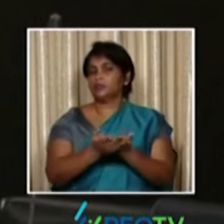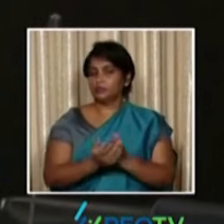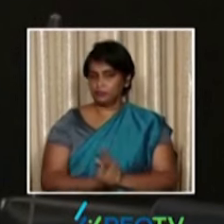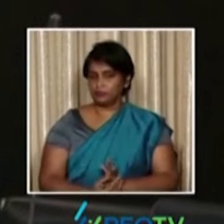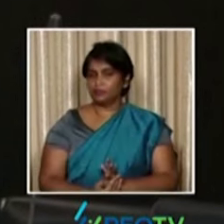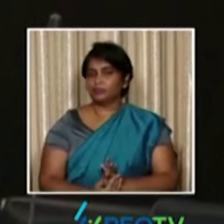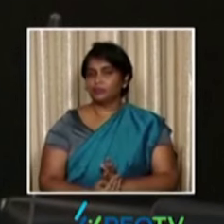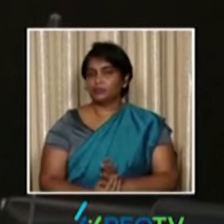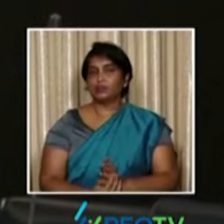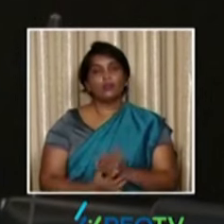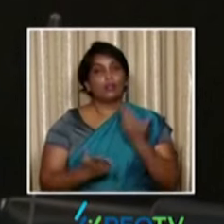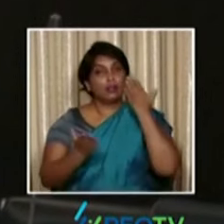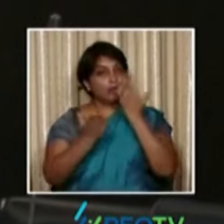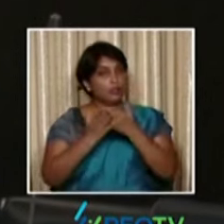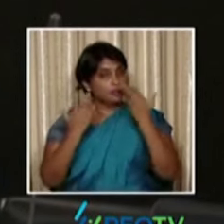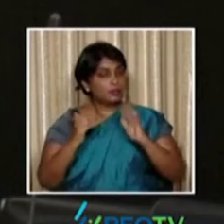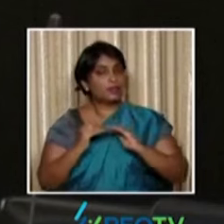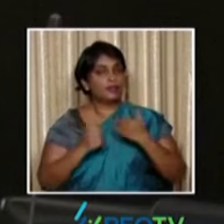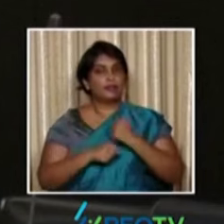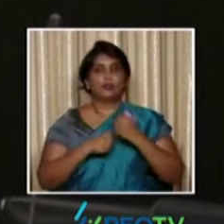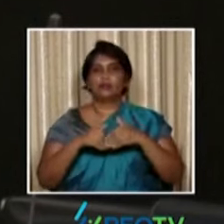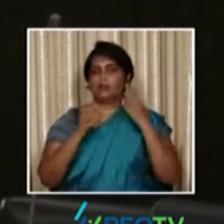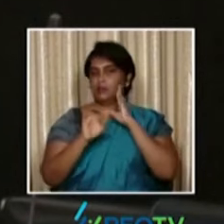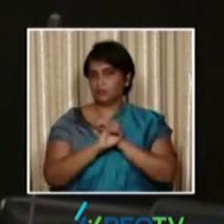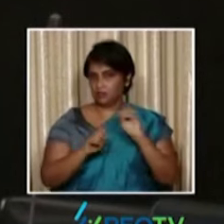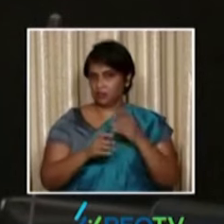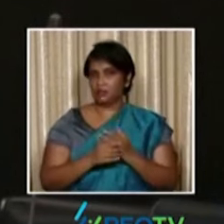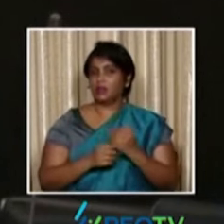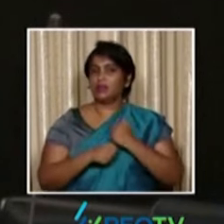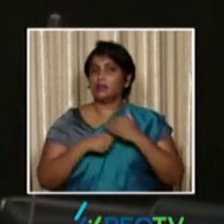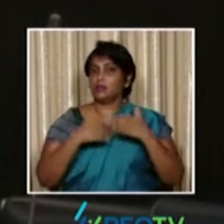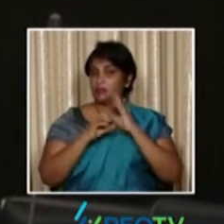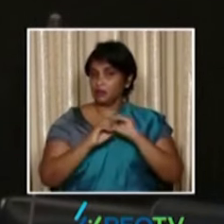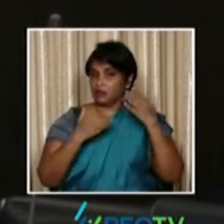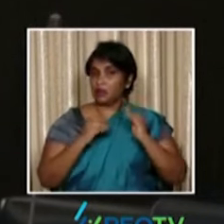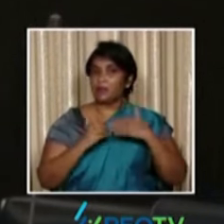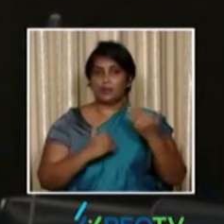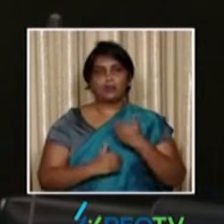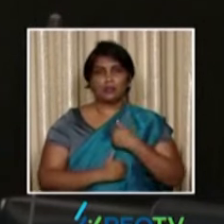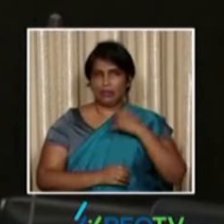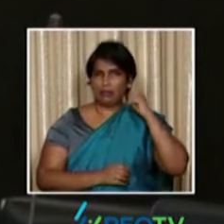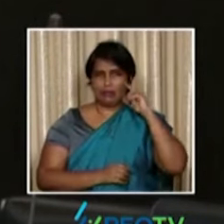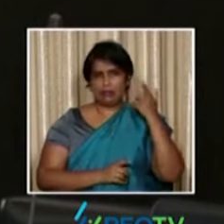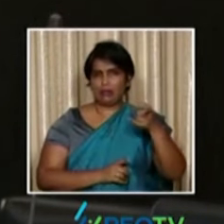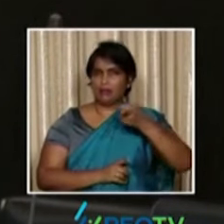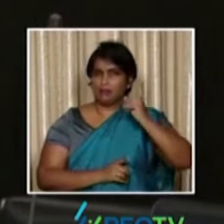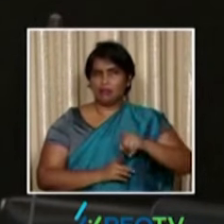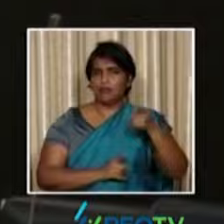in the Supreme Court because all parties have agreed to those proposals. We will bring them as amendments to this act on a future